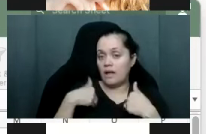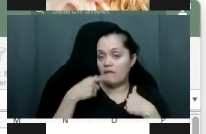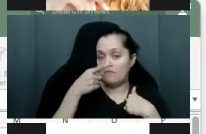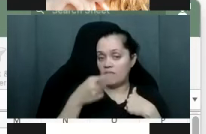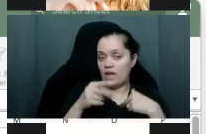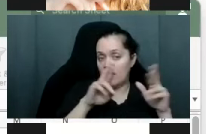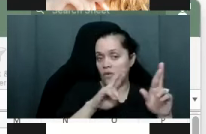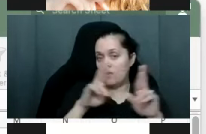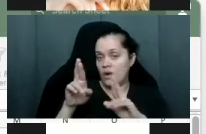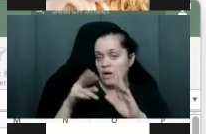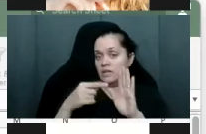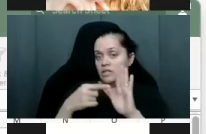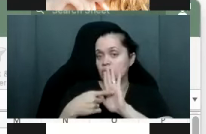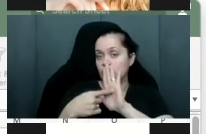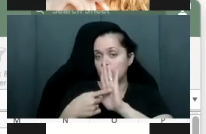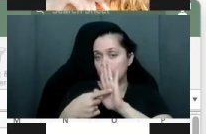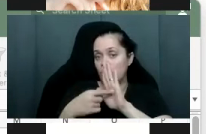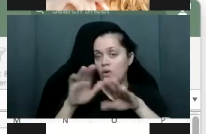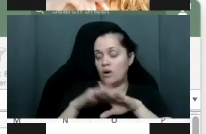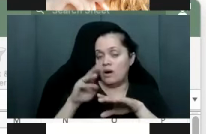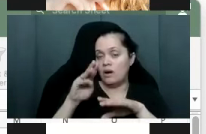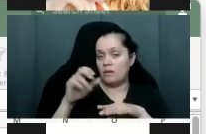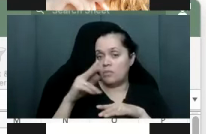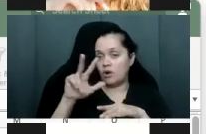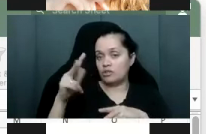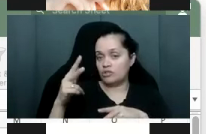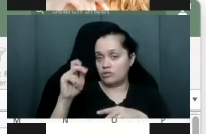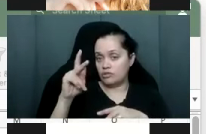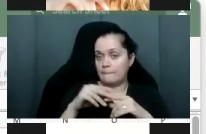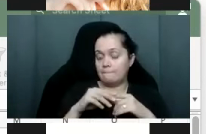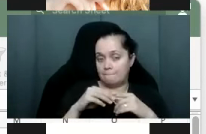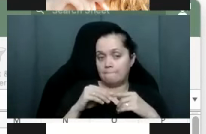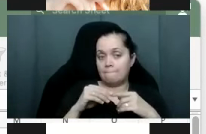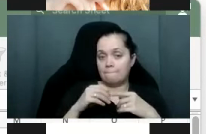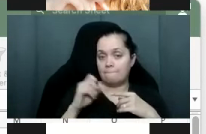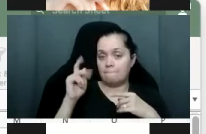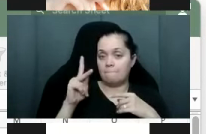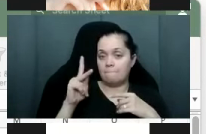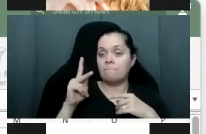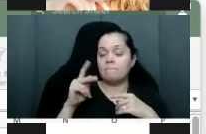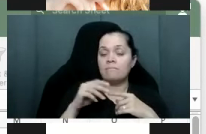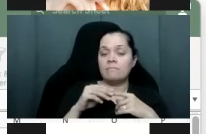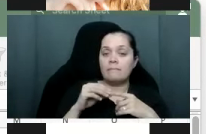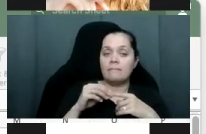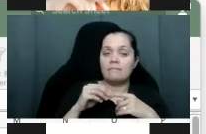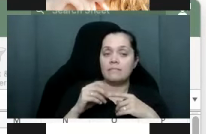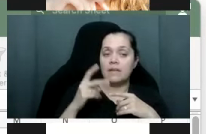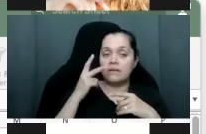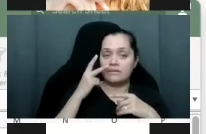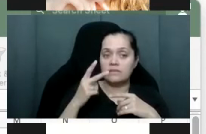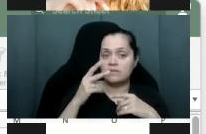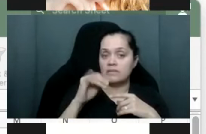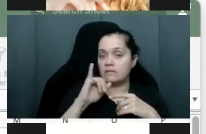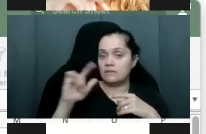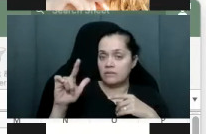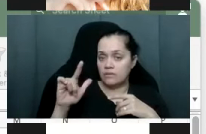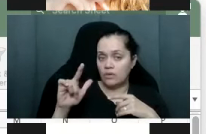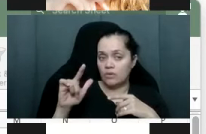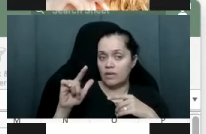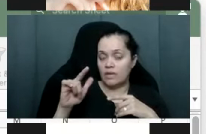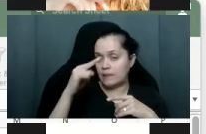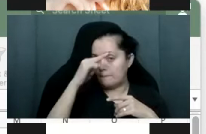ready to show on March 3rd. All right, so you can see that Illinois is blacked